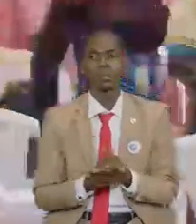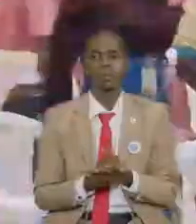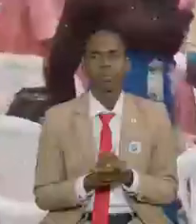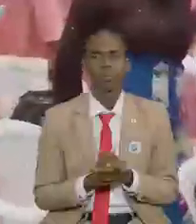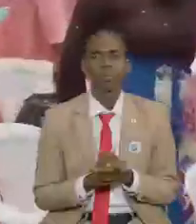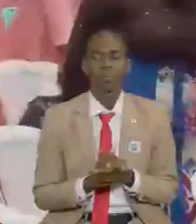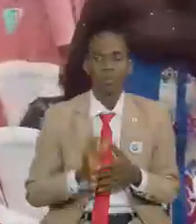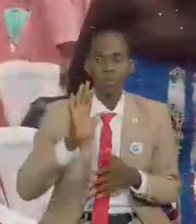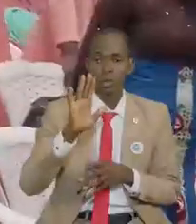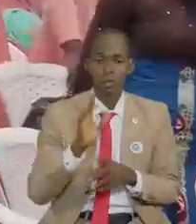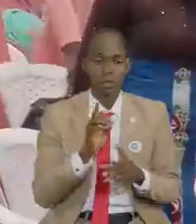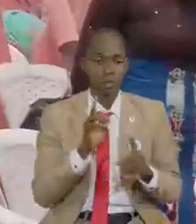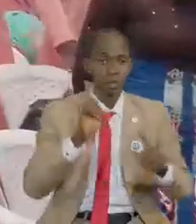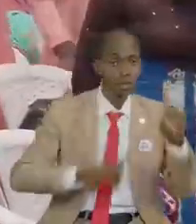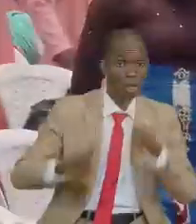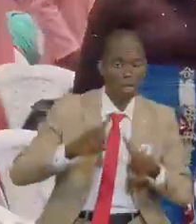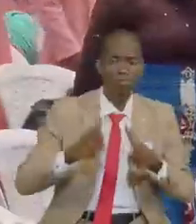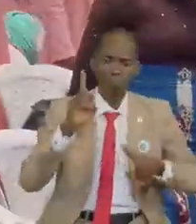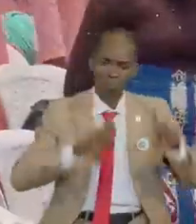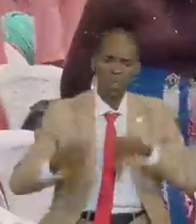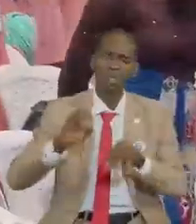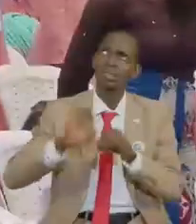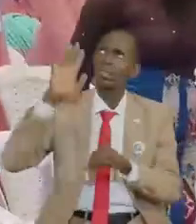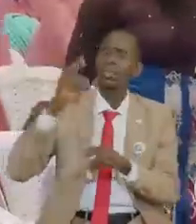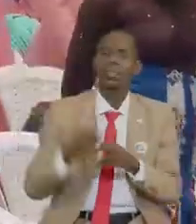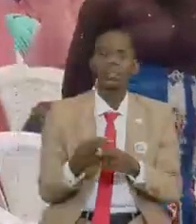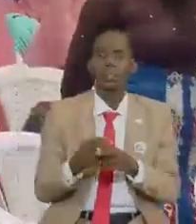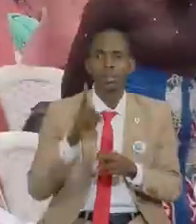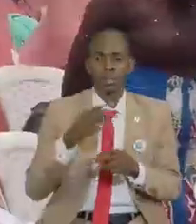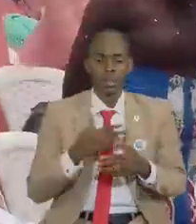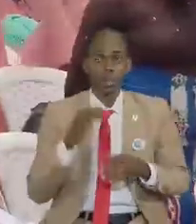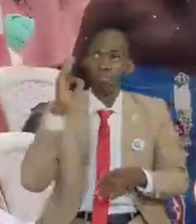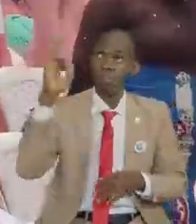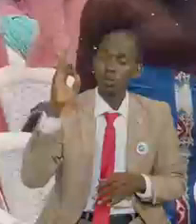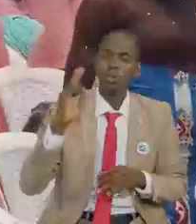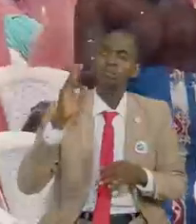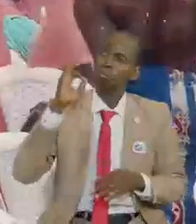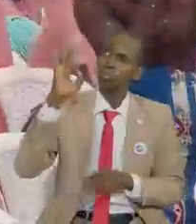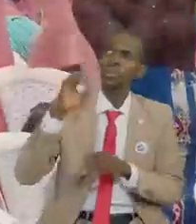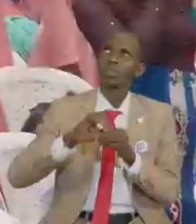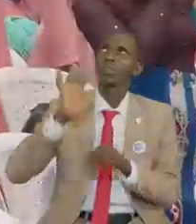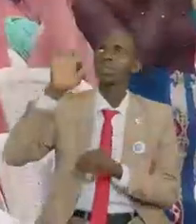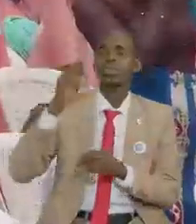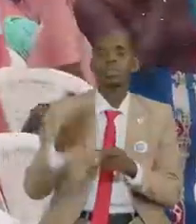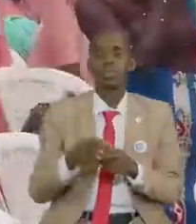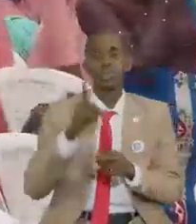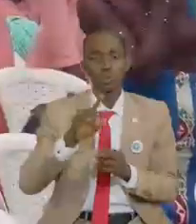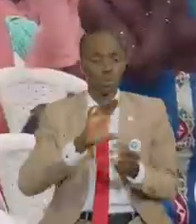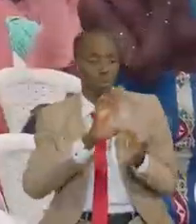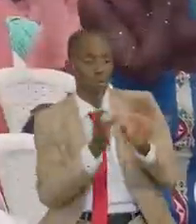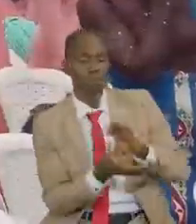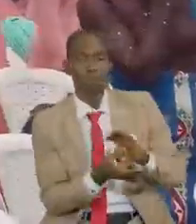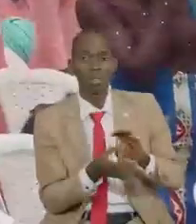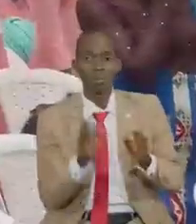You talk in his name. You preach in his name. You converse in